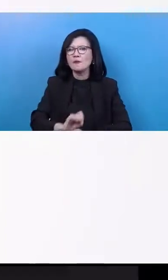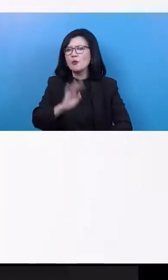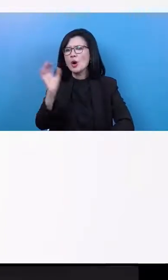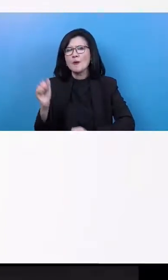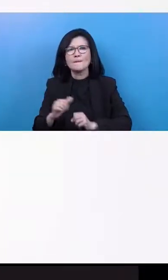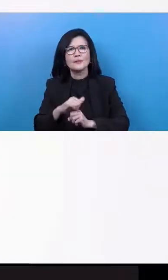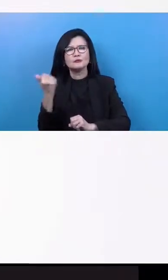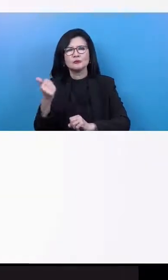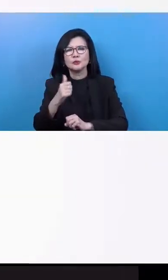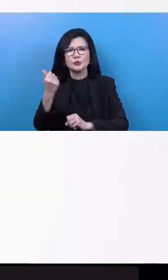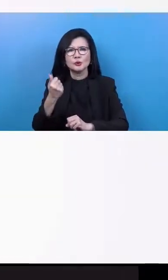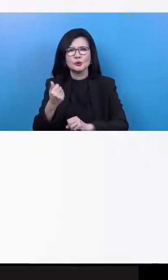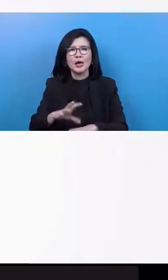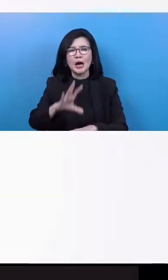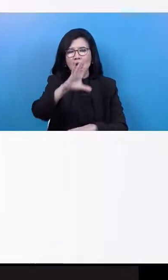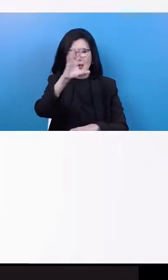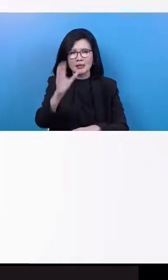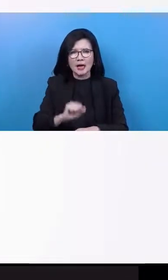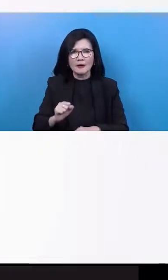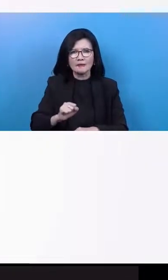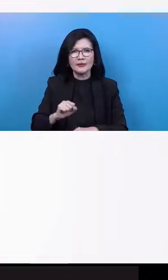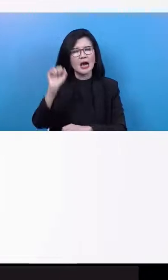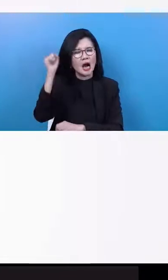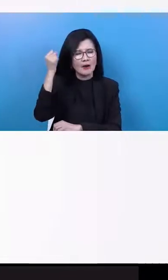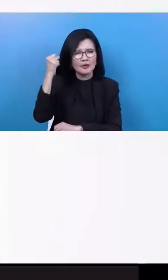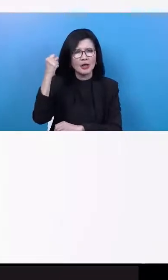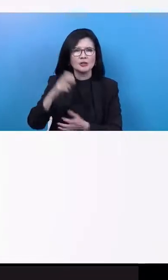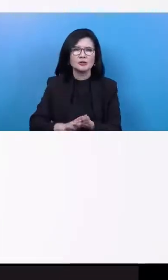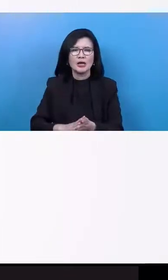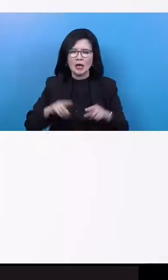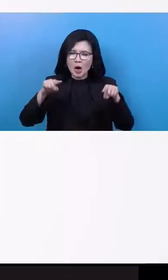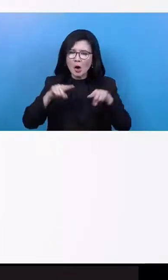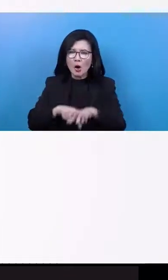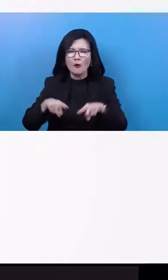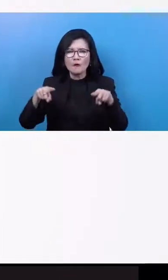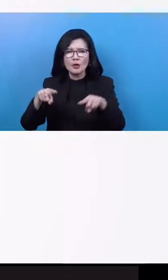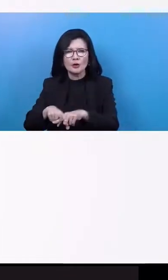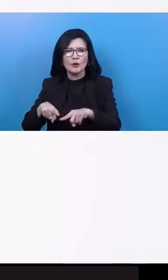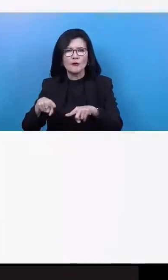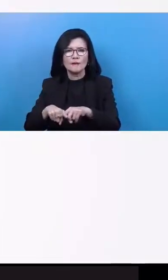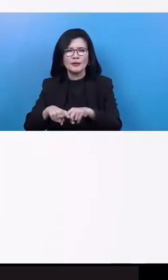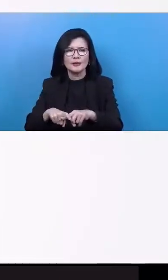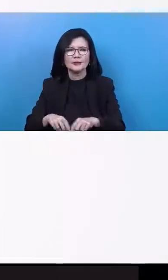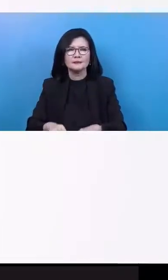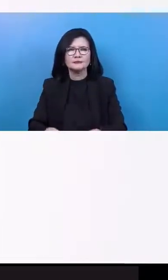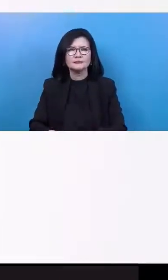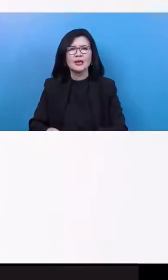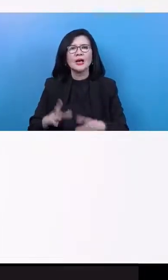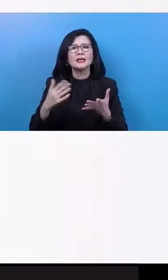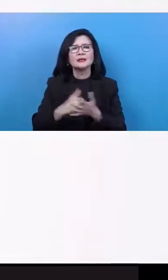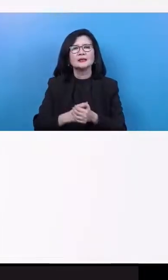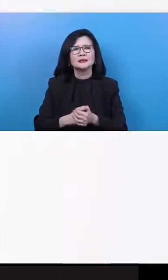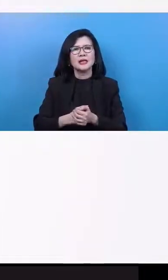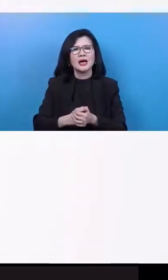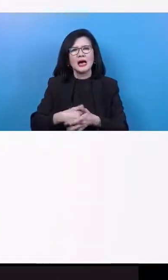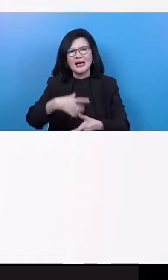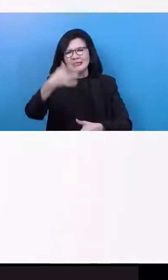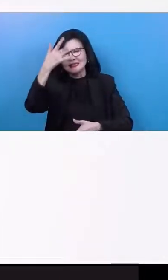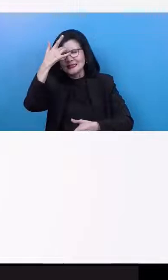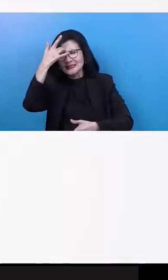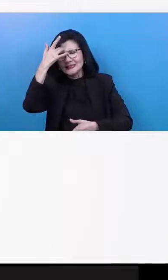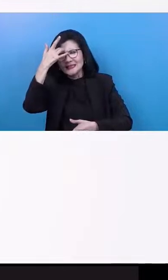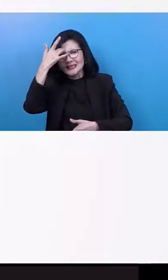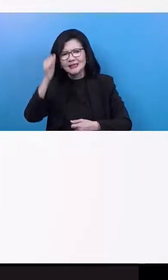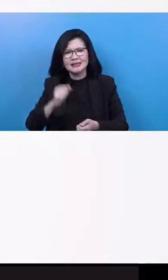and others had challenges related to locusts, which were actually destroying crops. But apart from that, we also